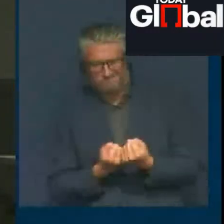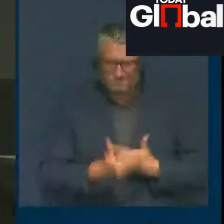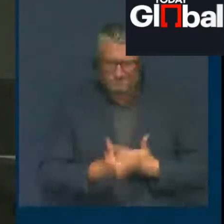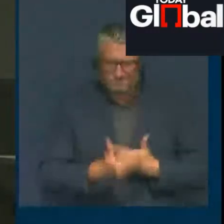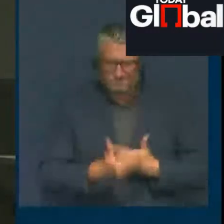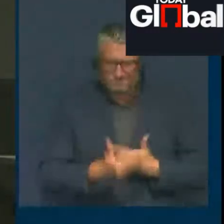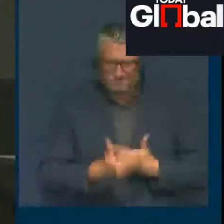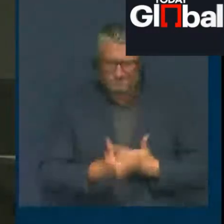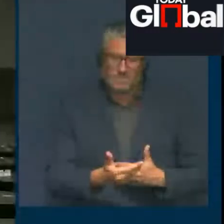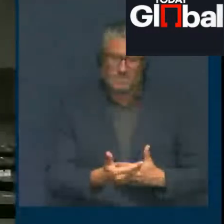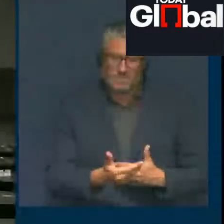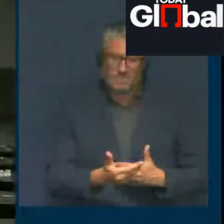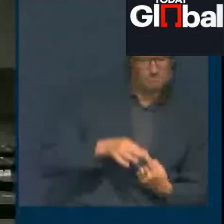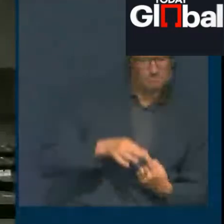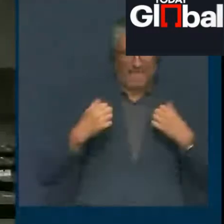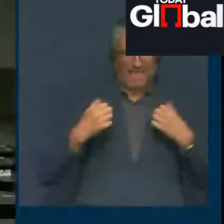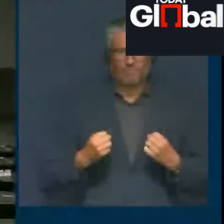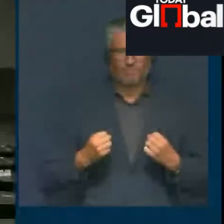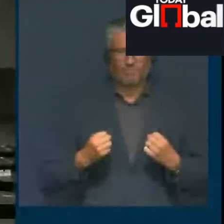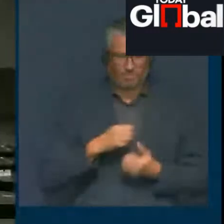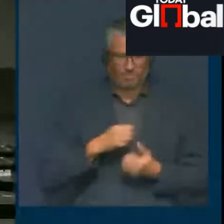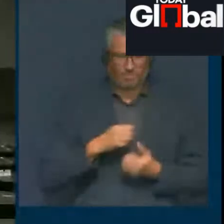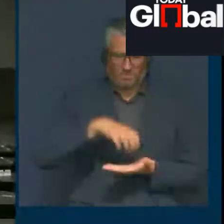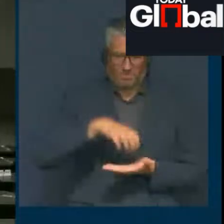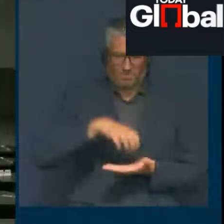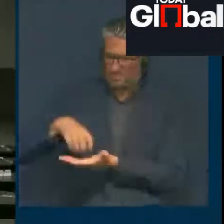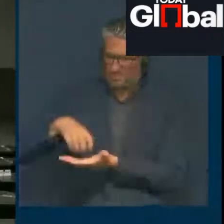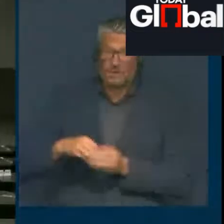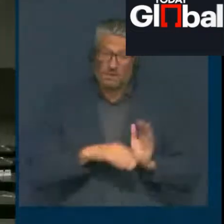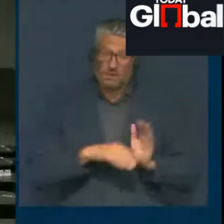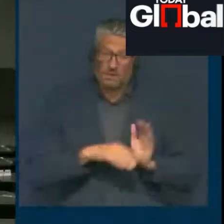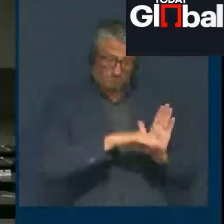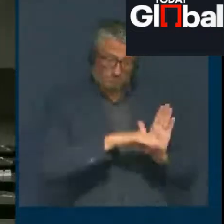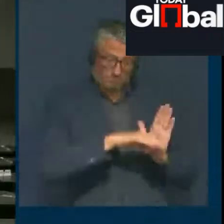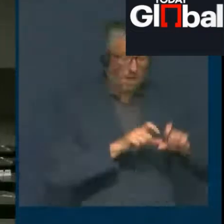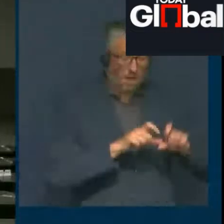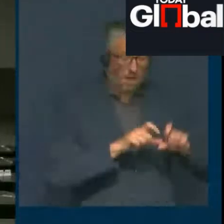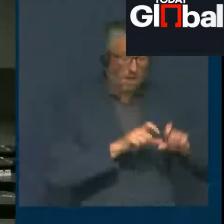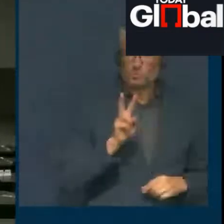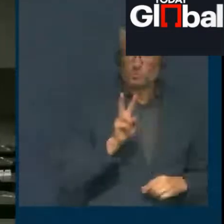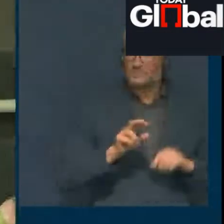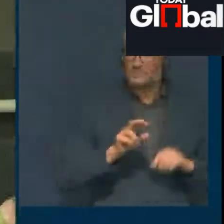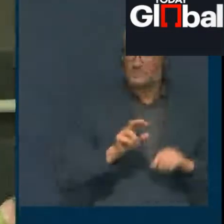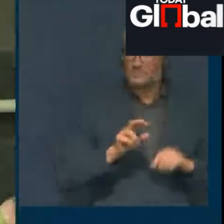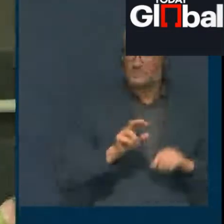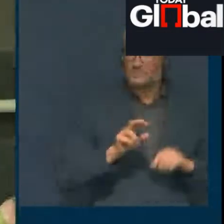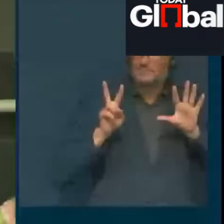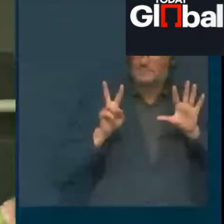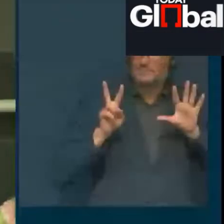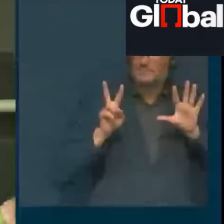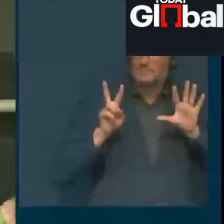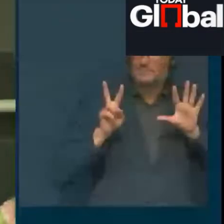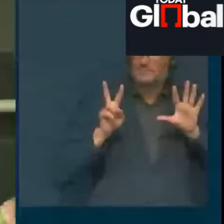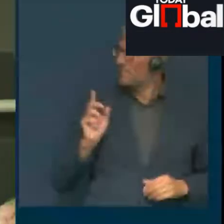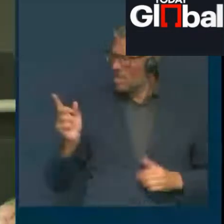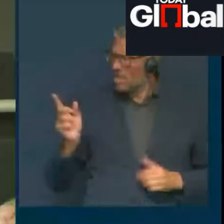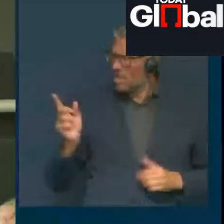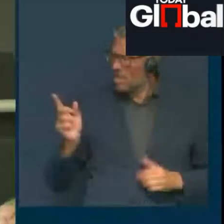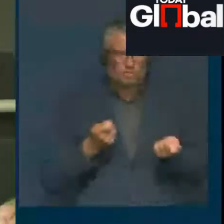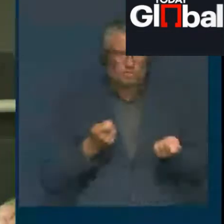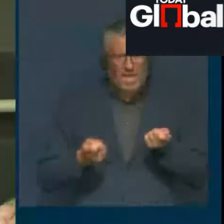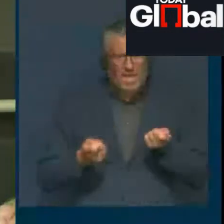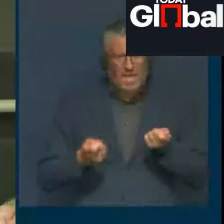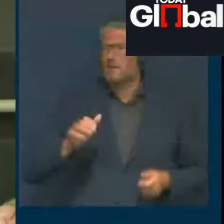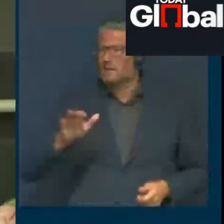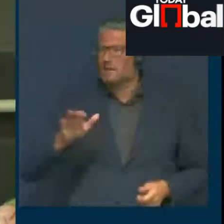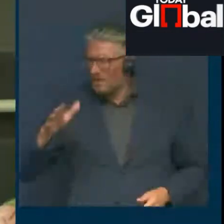health facilities as per Article 27 of the Persons of Disabilities. Firstly, please continue